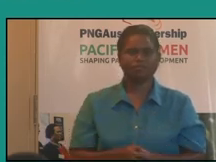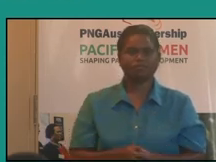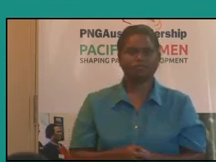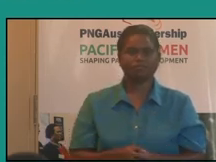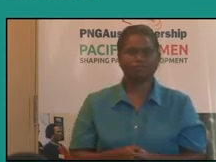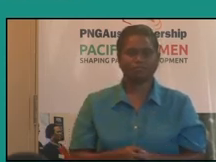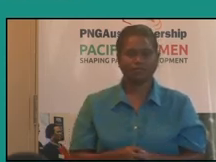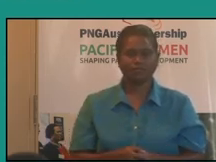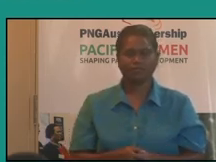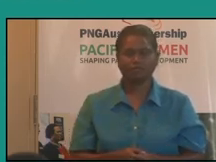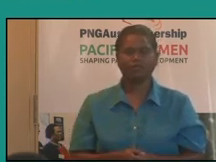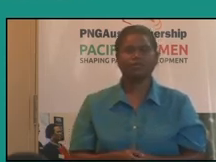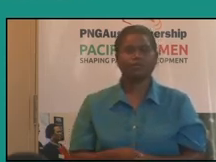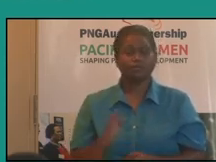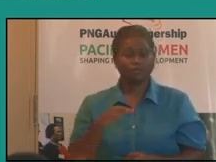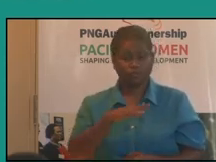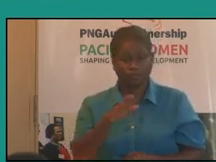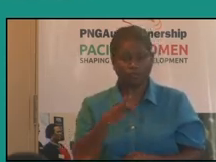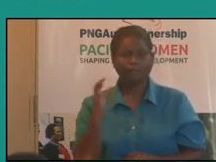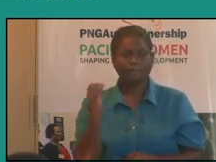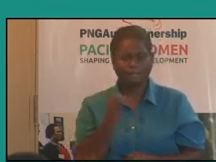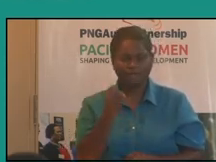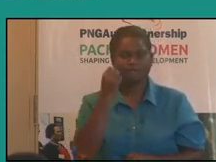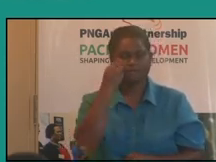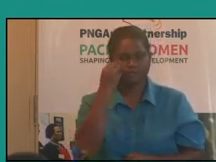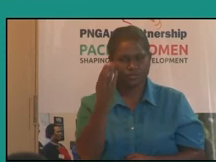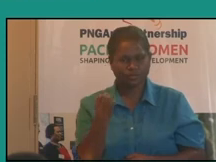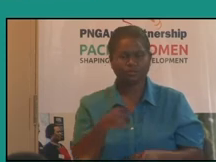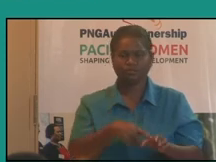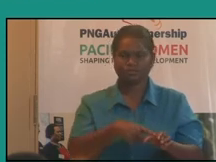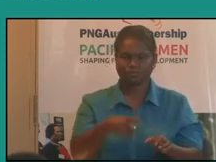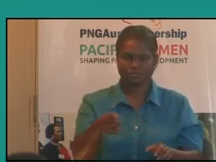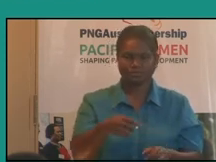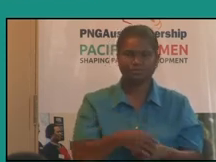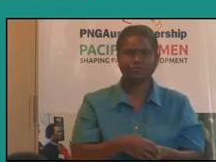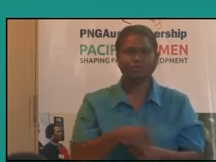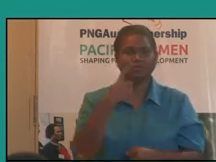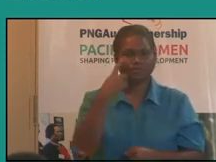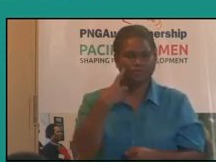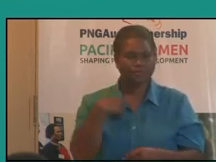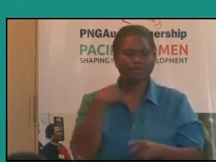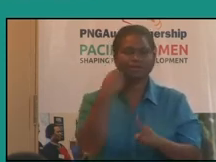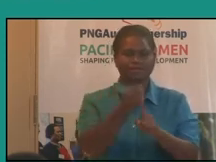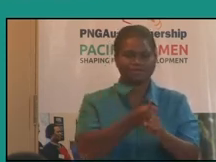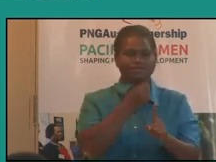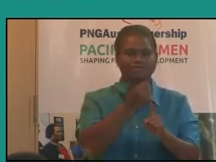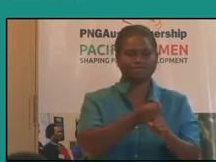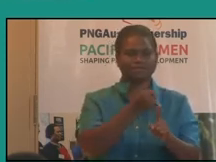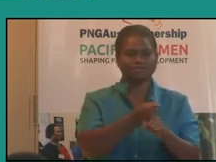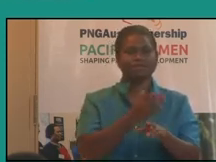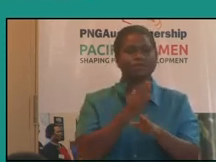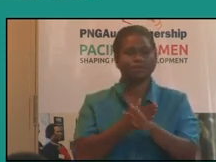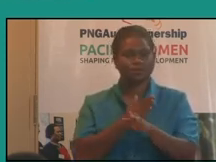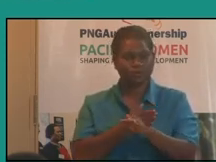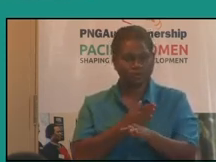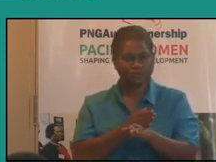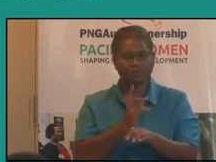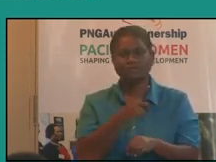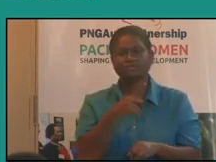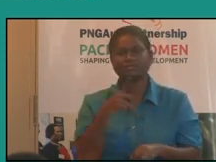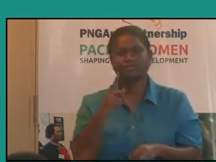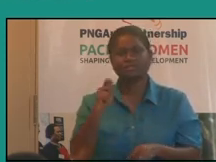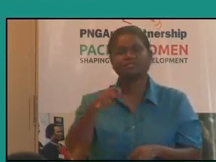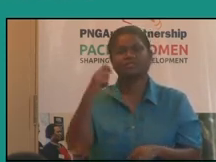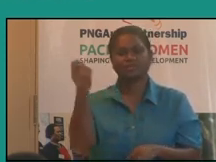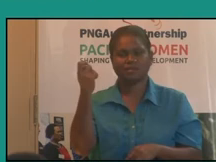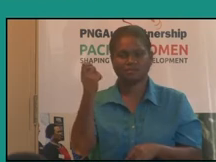We need to be visible, just like Dr. Gelu said. We need to be visible. We need to keep on advocating. We need to keep on working until the next elections